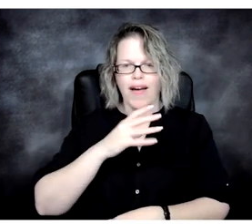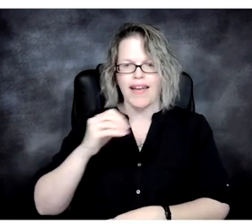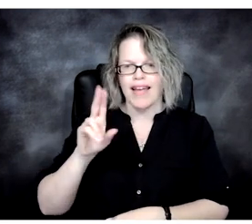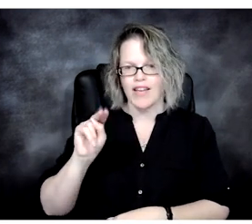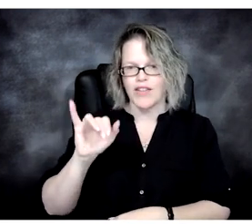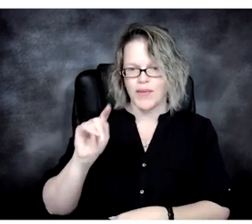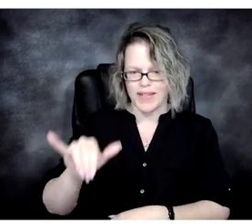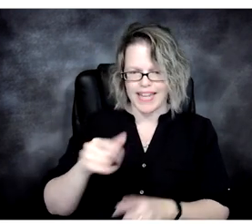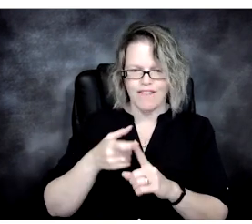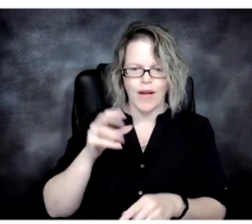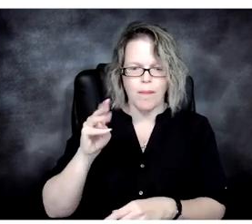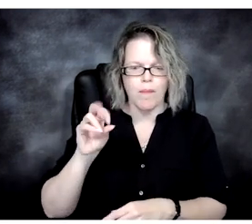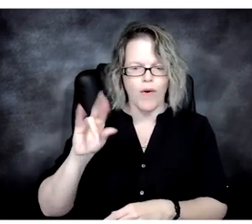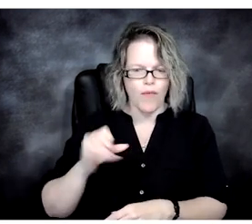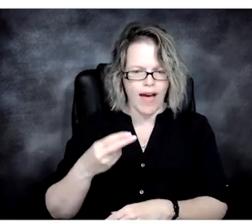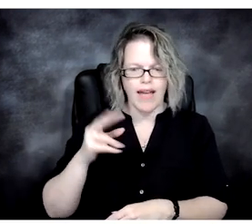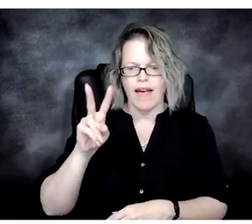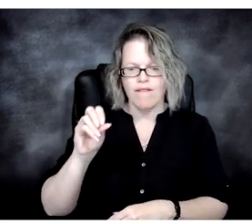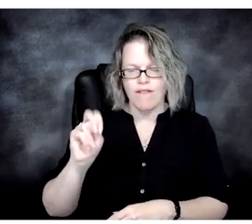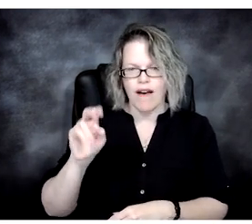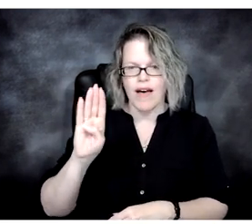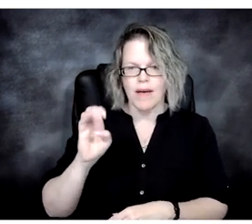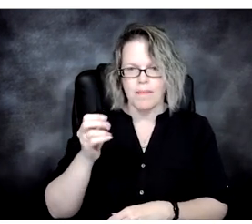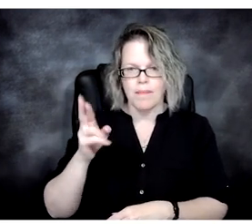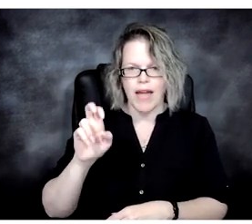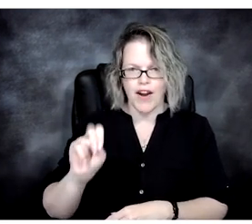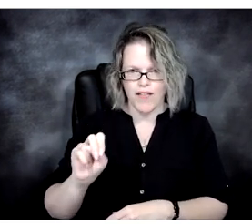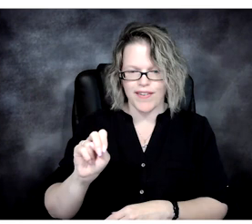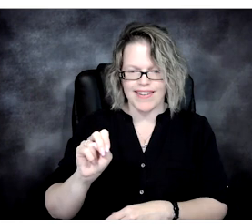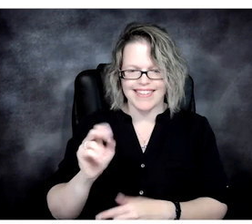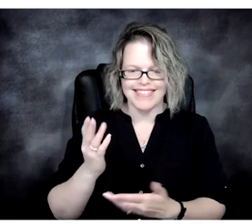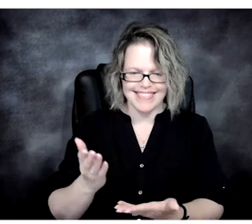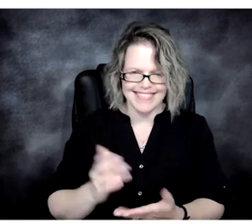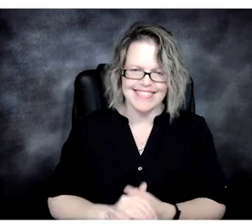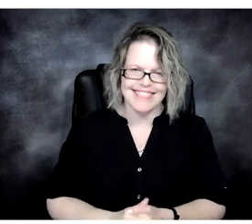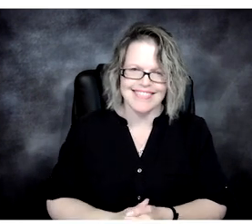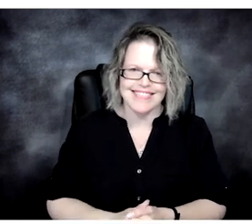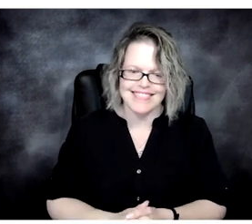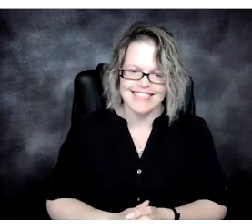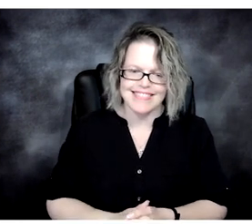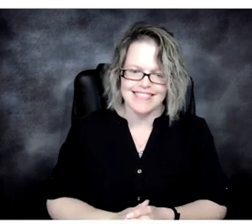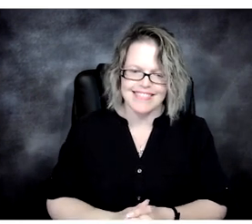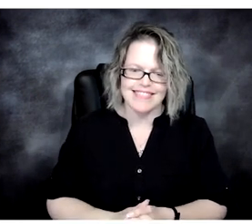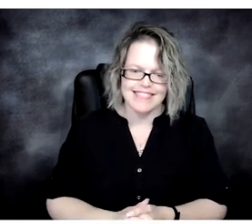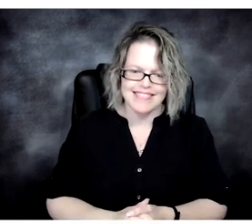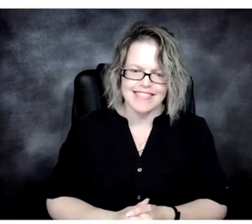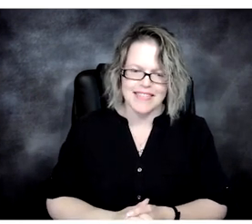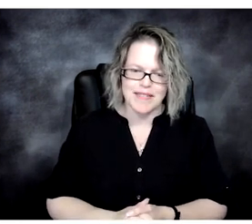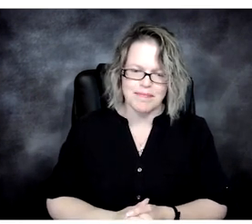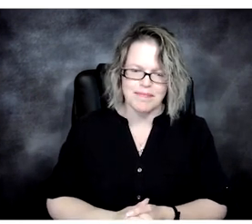by Mariah Von Baron. Mariah is a student at Mount Spokane High School in the Meade School District in ESD